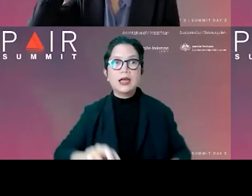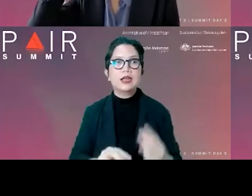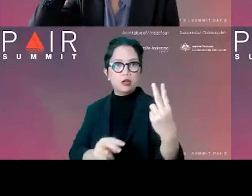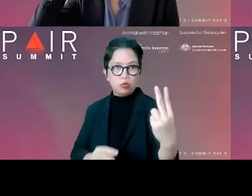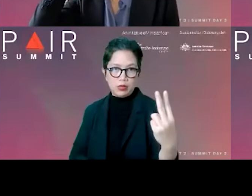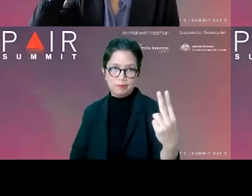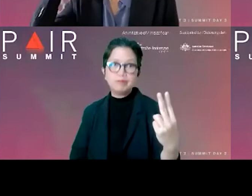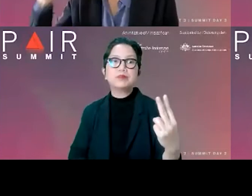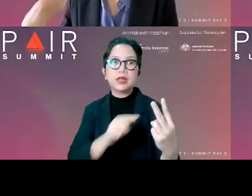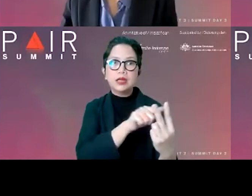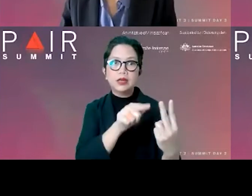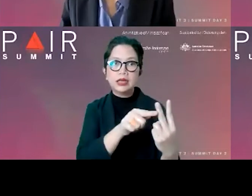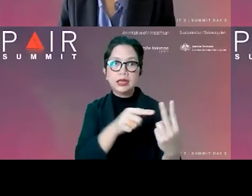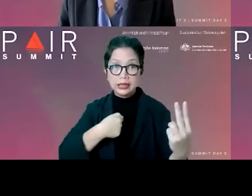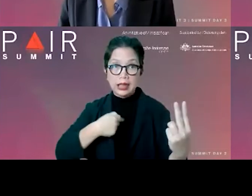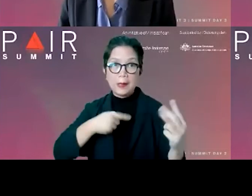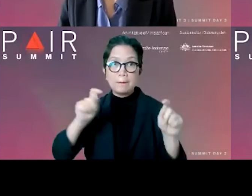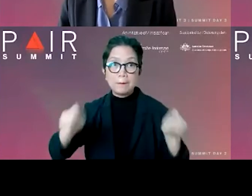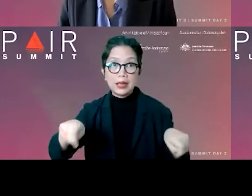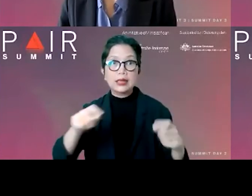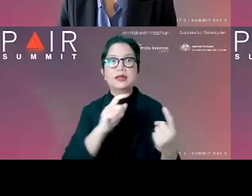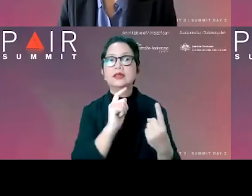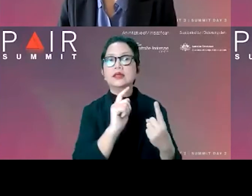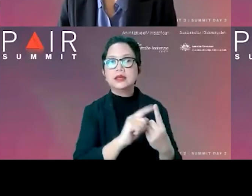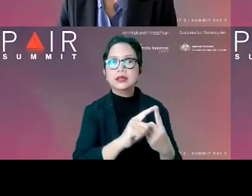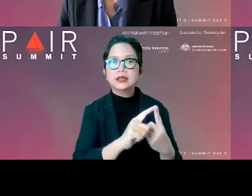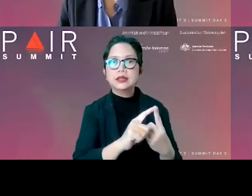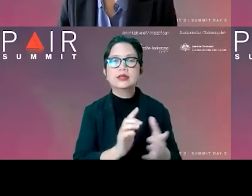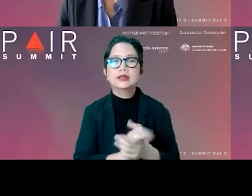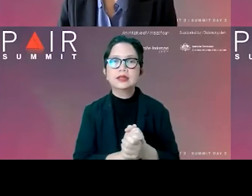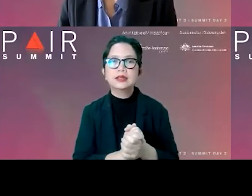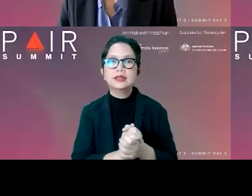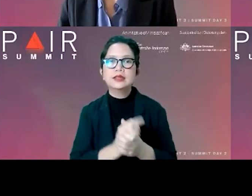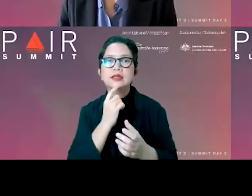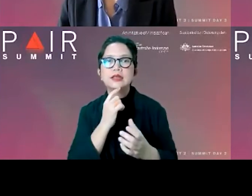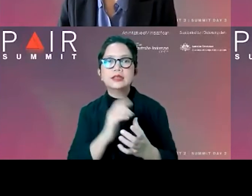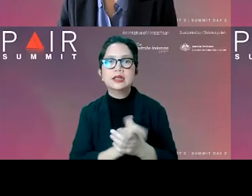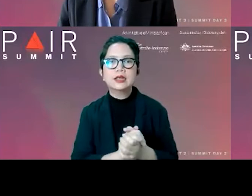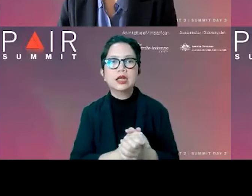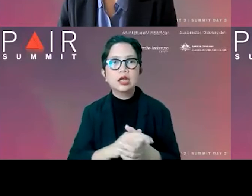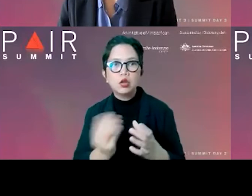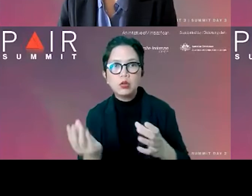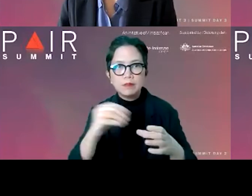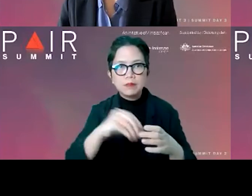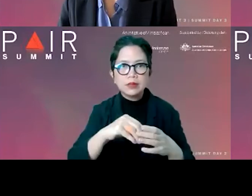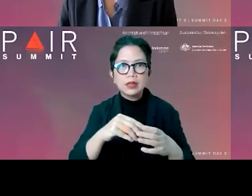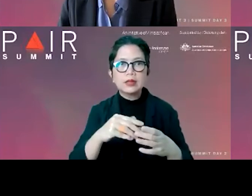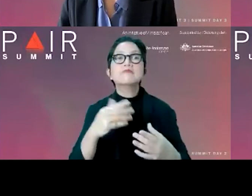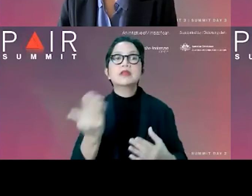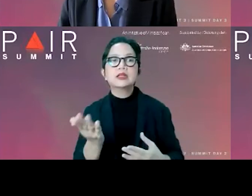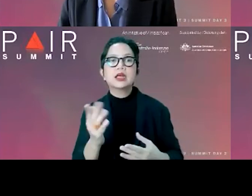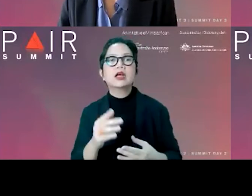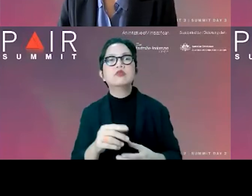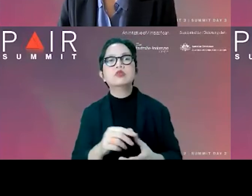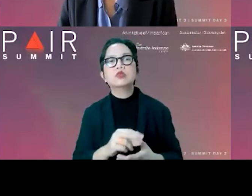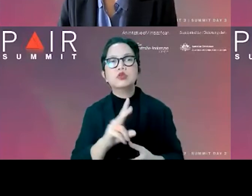namely input-output 2010 as economic data and COVID-19 data set